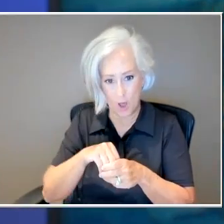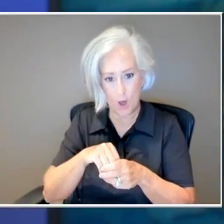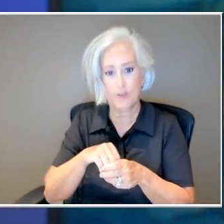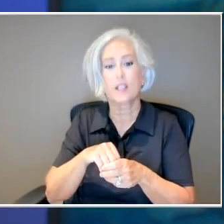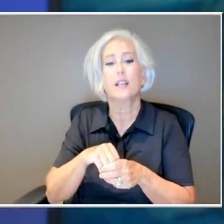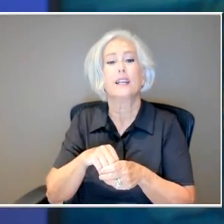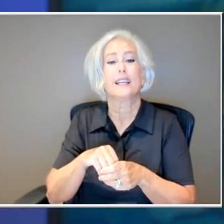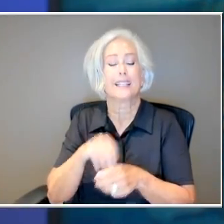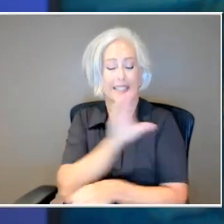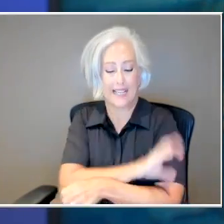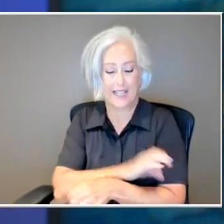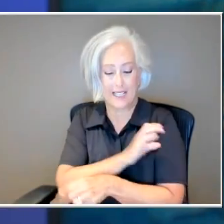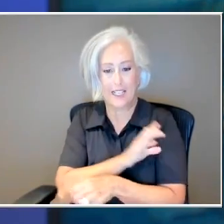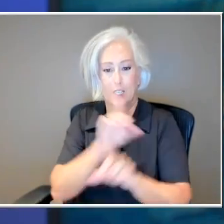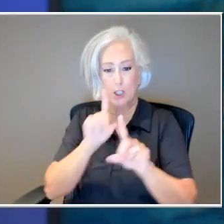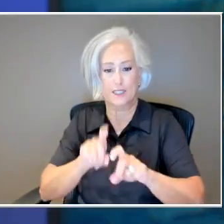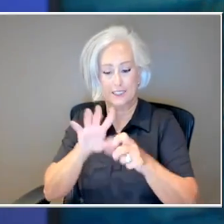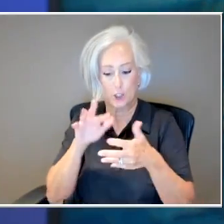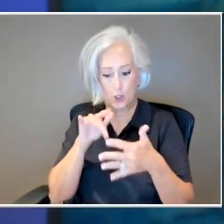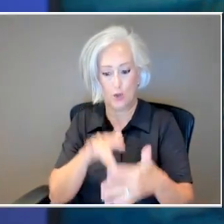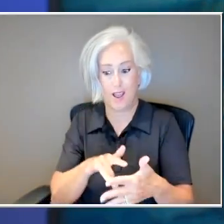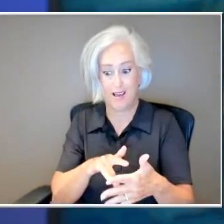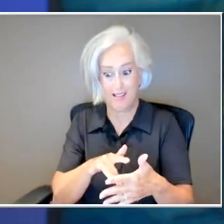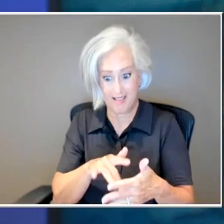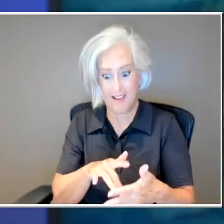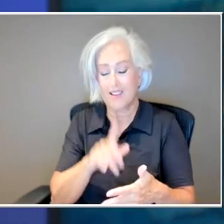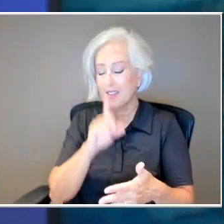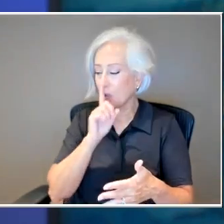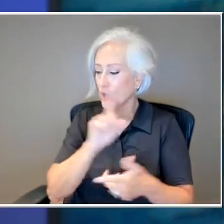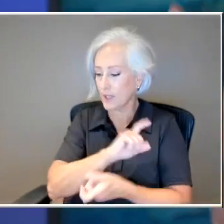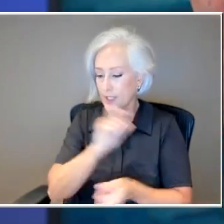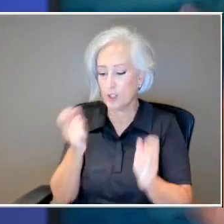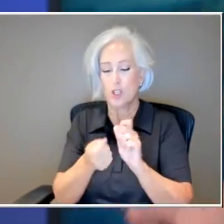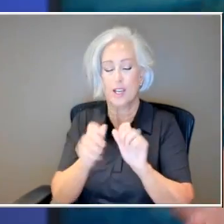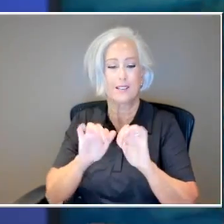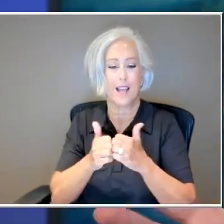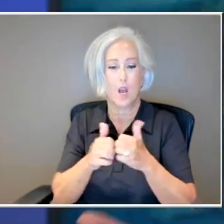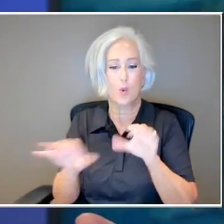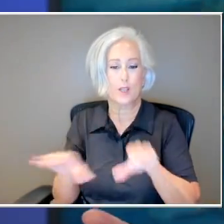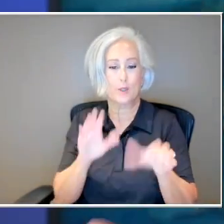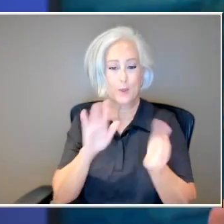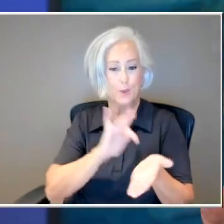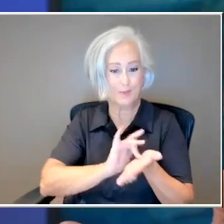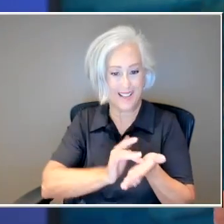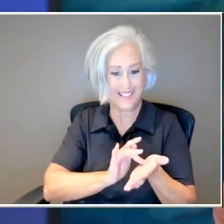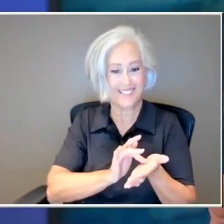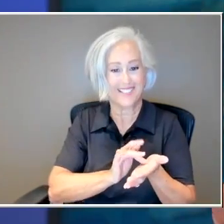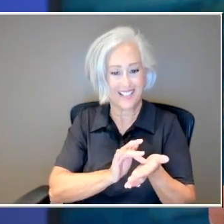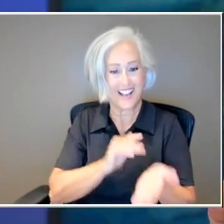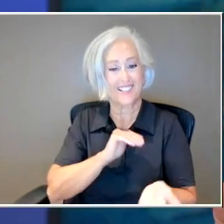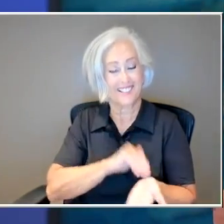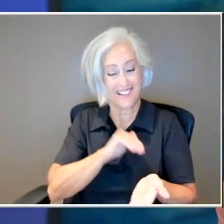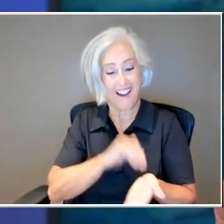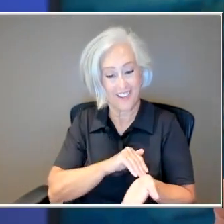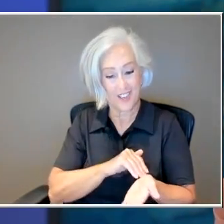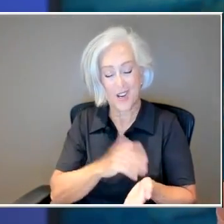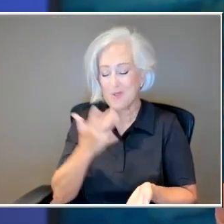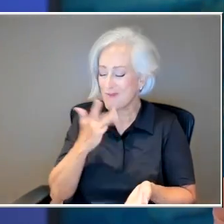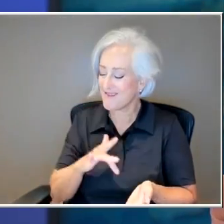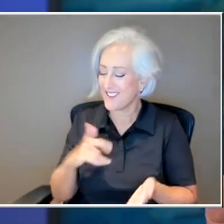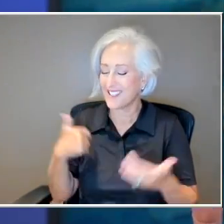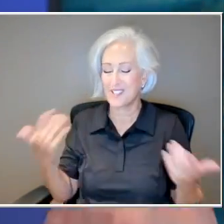then folks derive benefits from them. And so we're really lucky to be here at KU